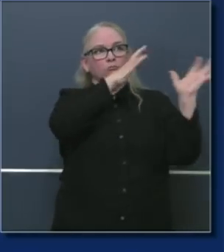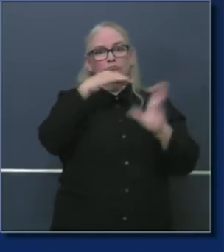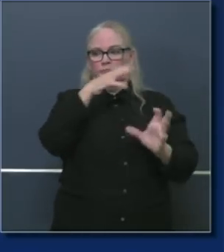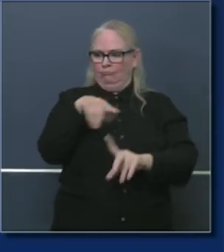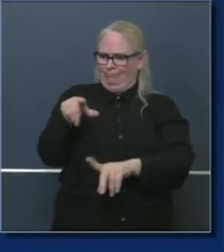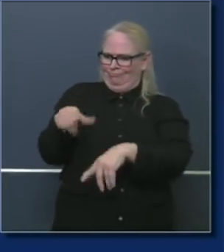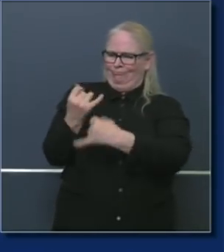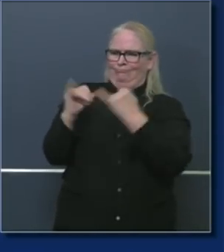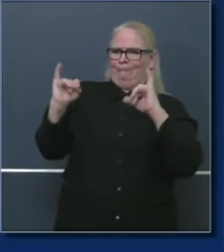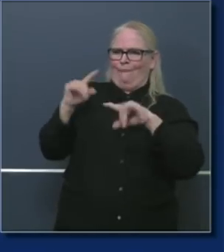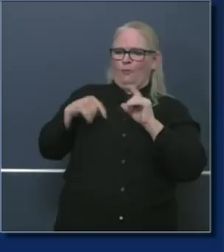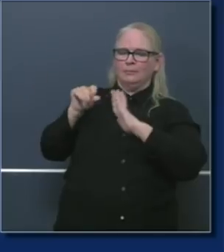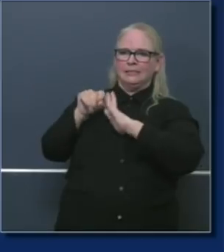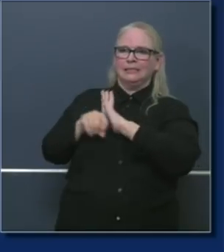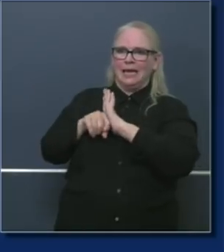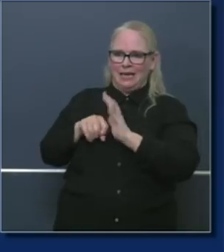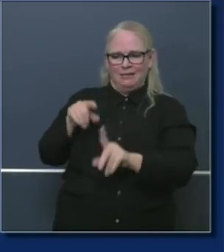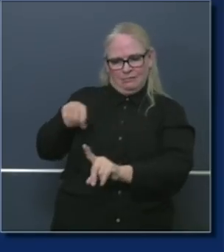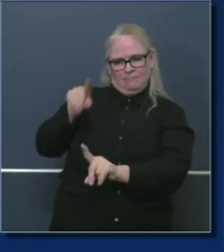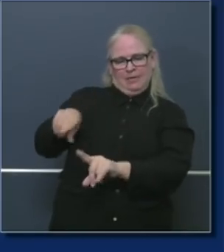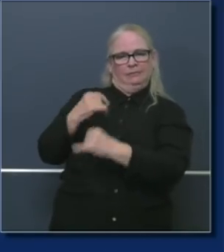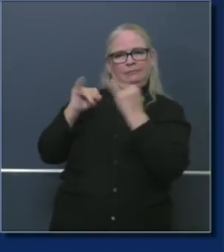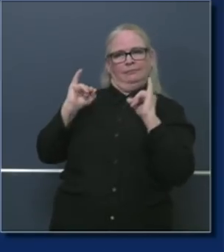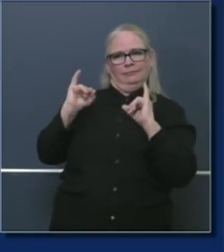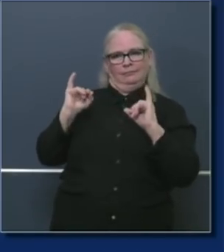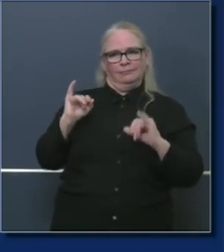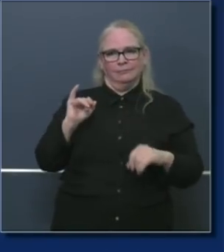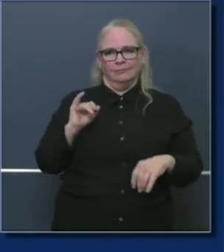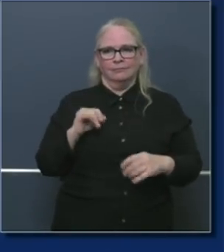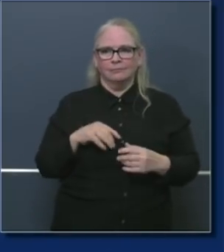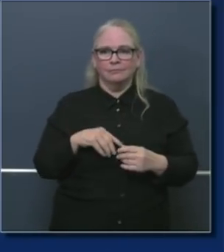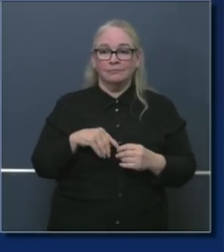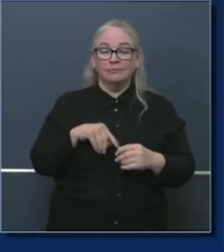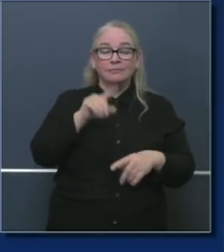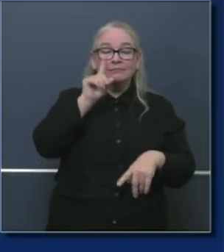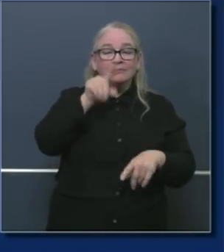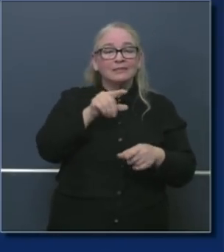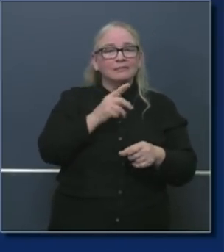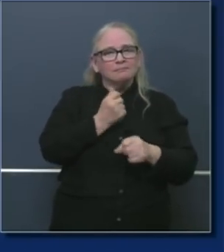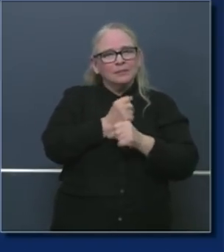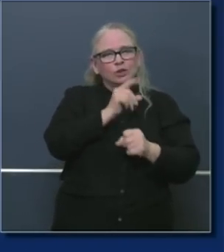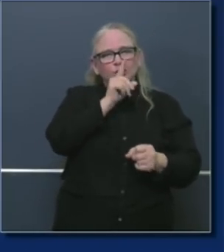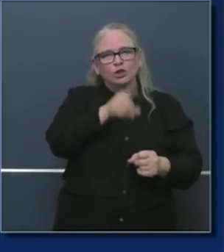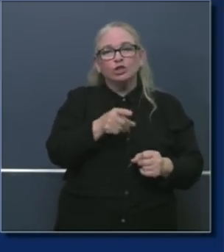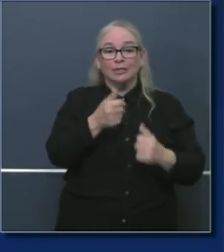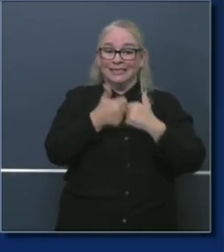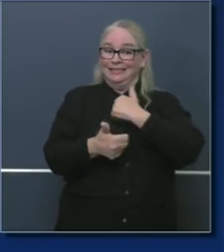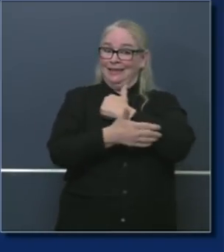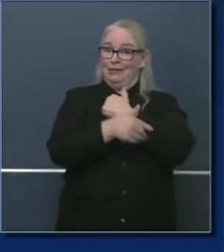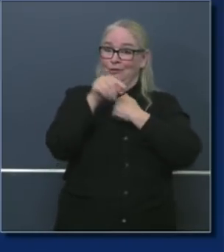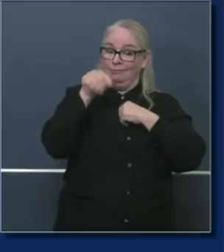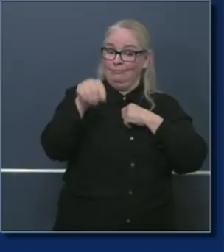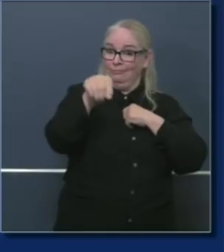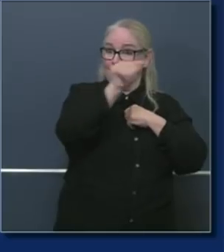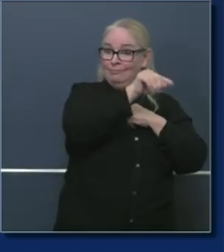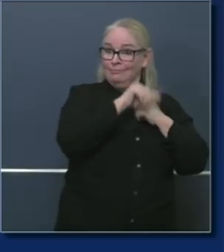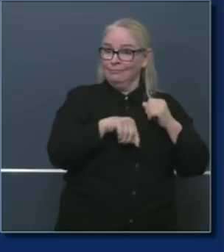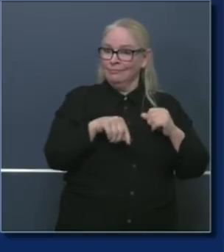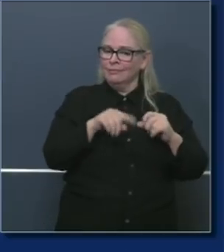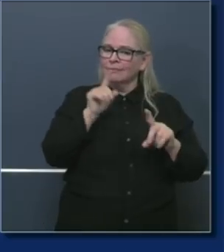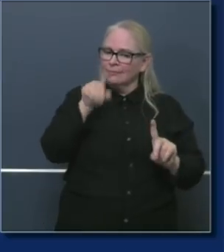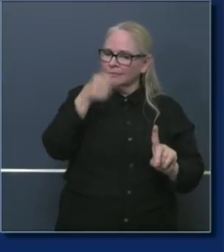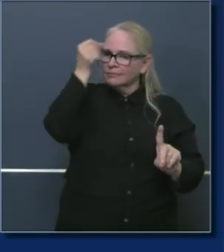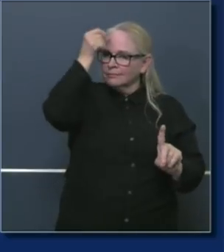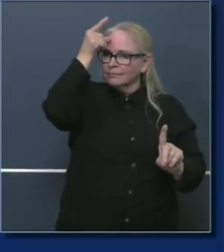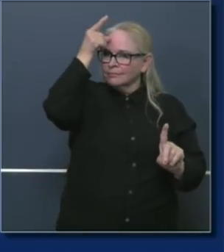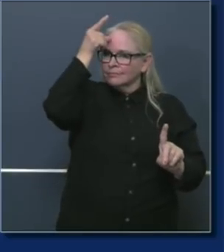And also, as the governor mentioned, we need to make sure that each county has the ability to understand their